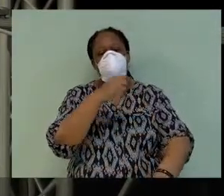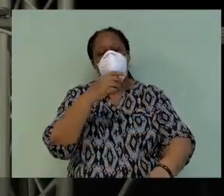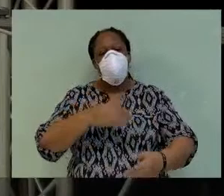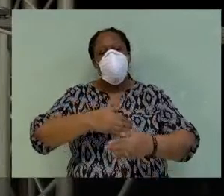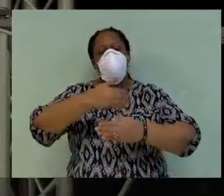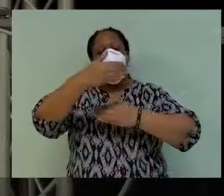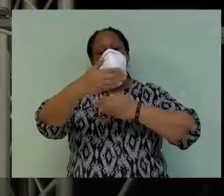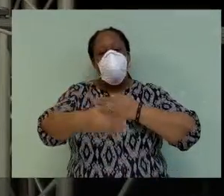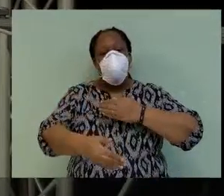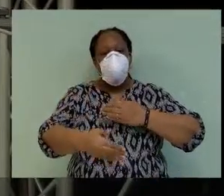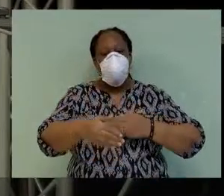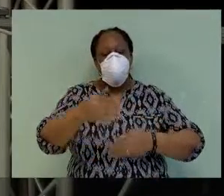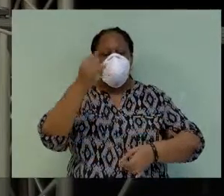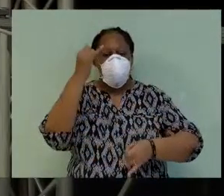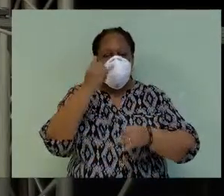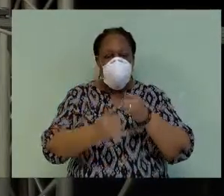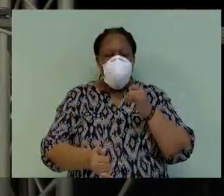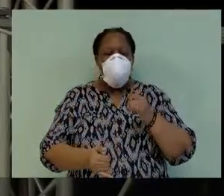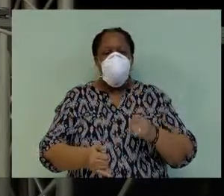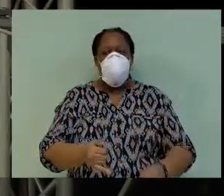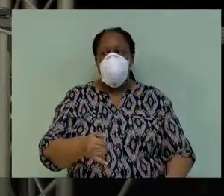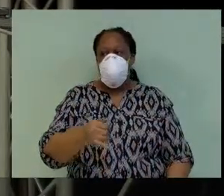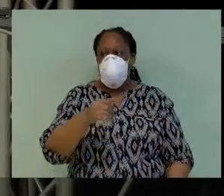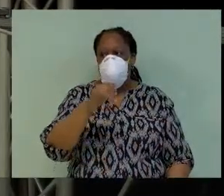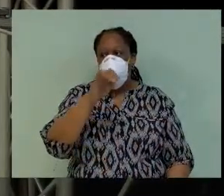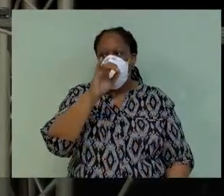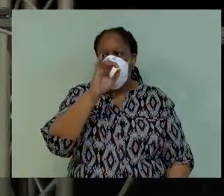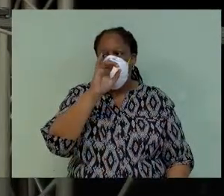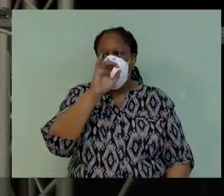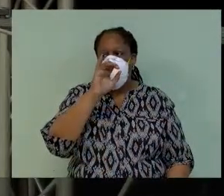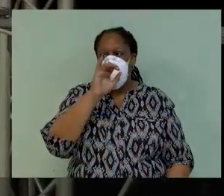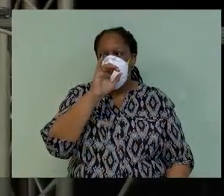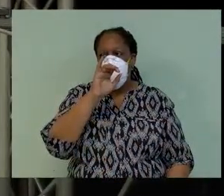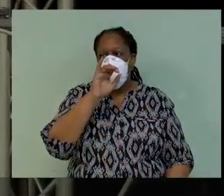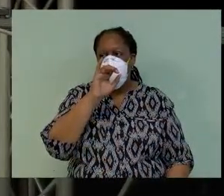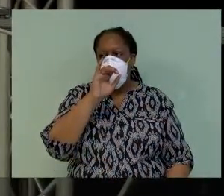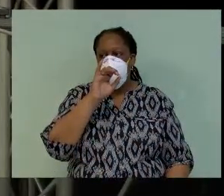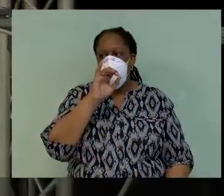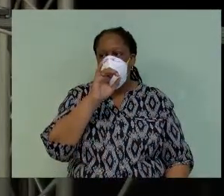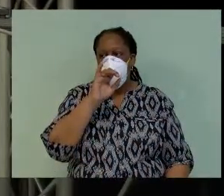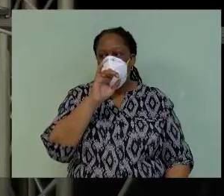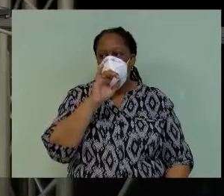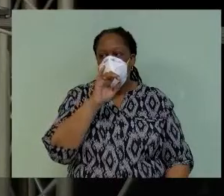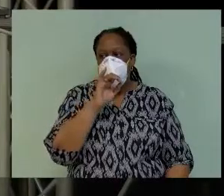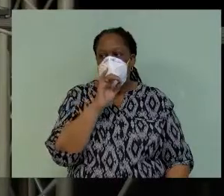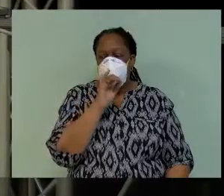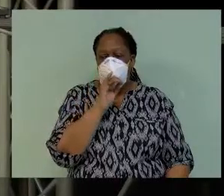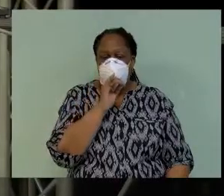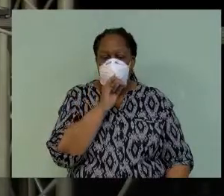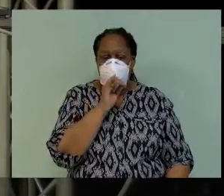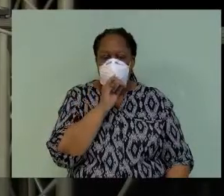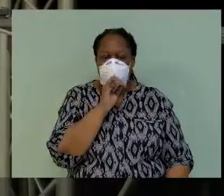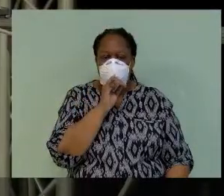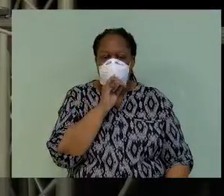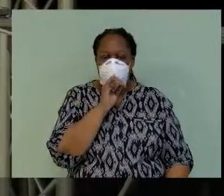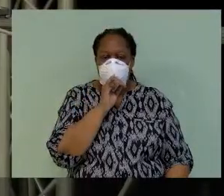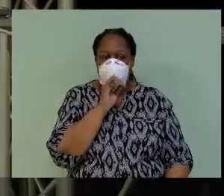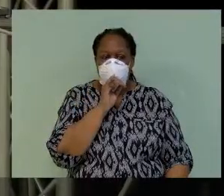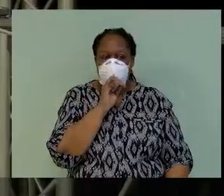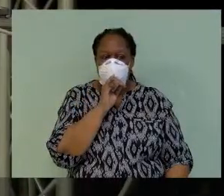is recovered, can we fully open back the country, except for the borders?